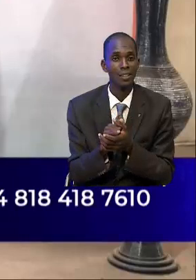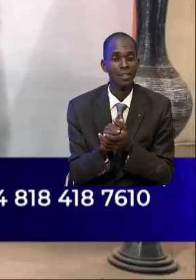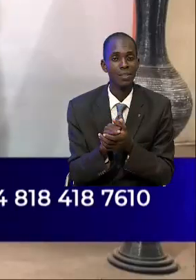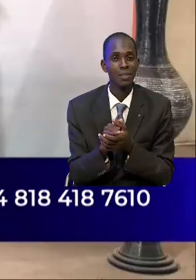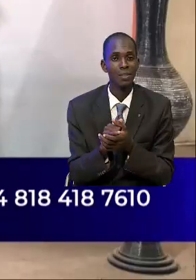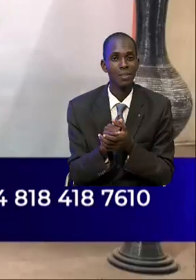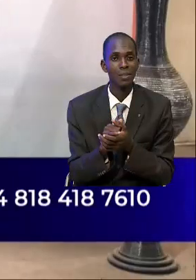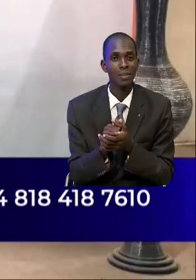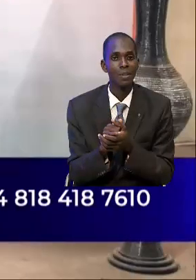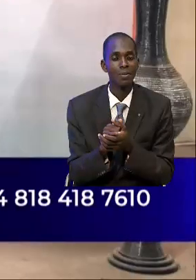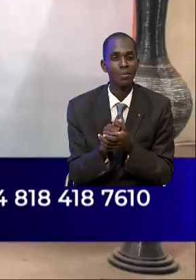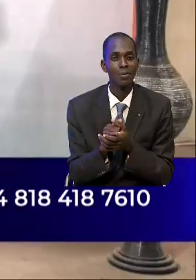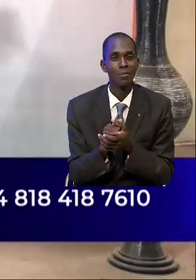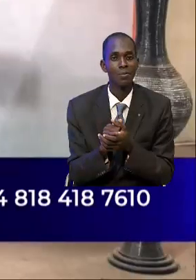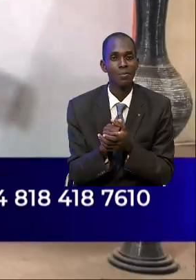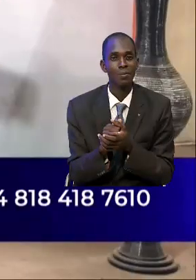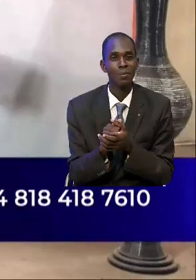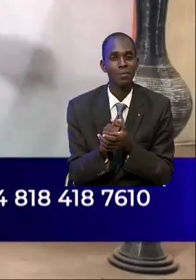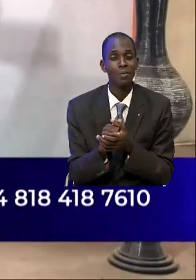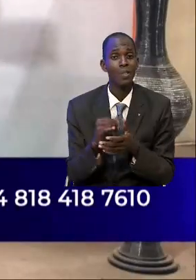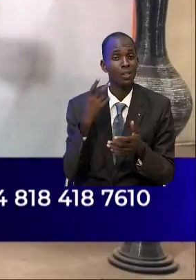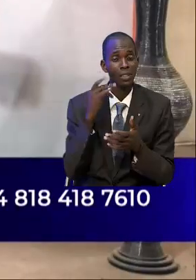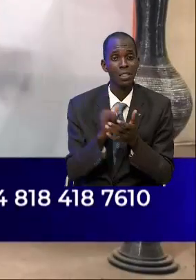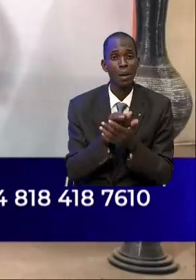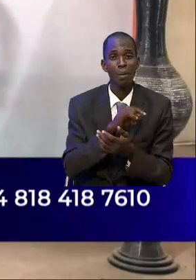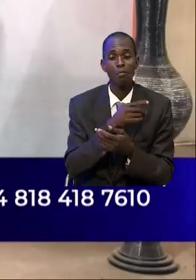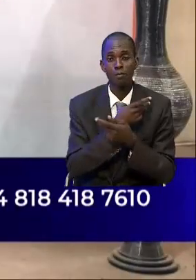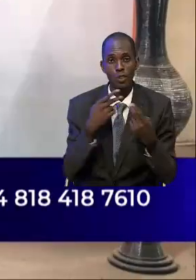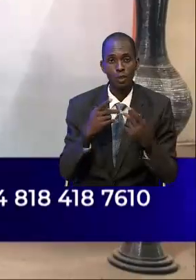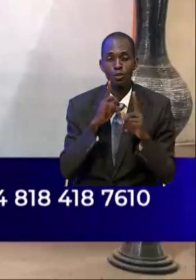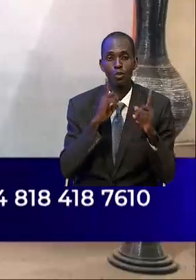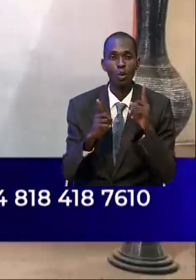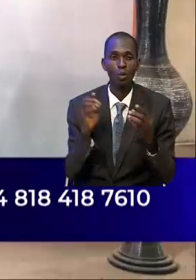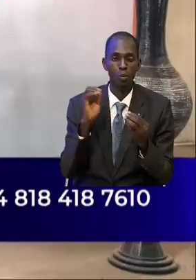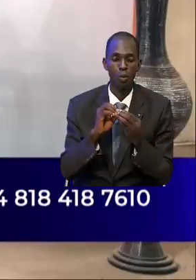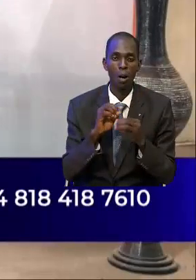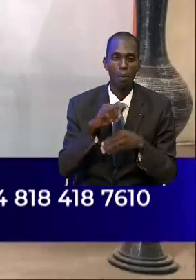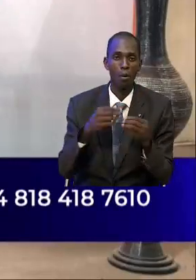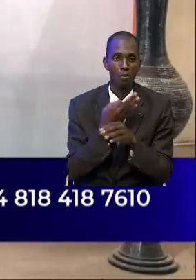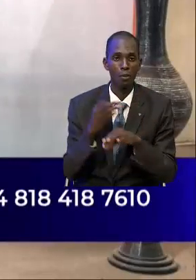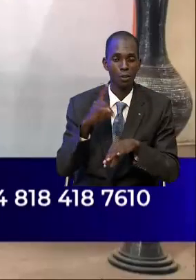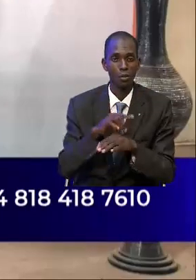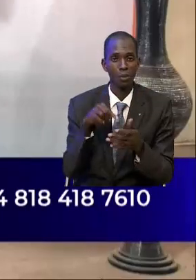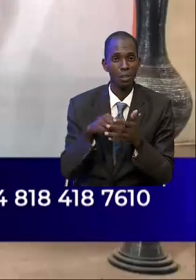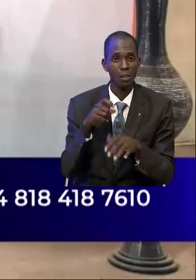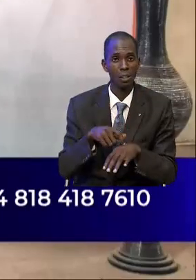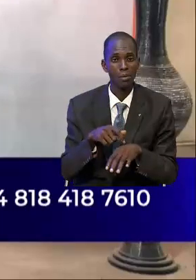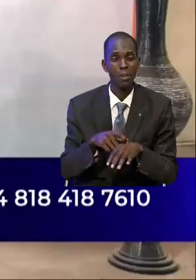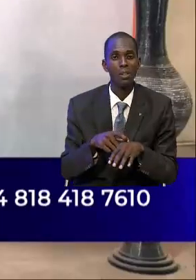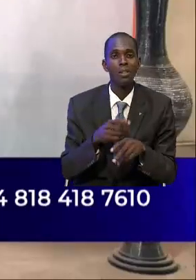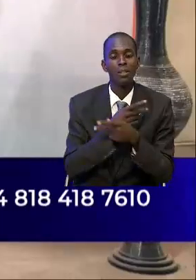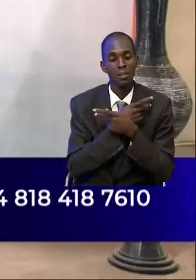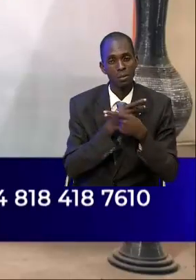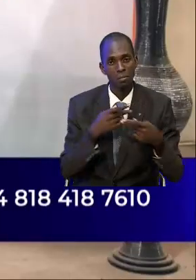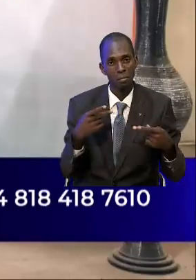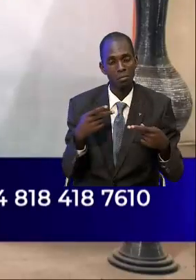global crusade, he came. He did not talk about that. He only talked about how to give your life to Christ. But this one, he stressed on that.